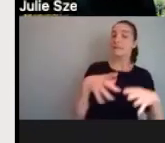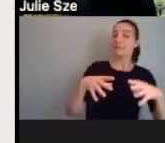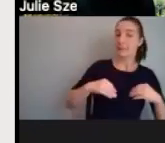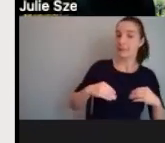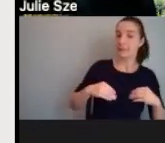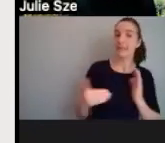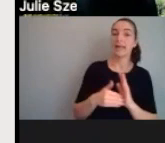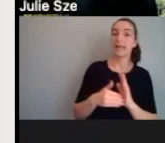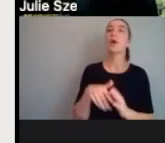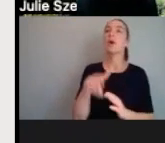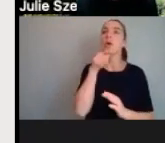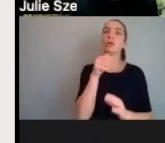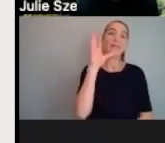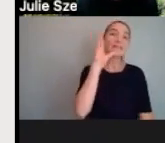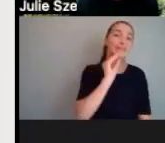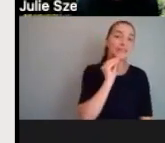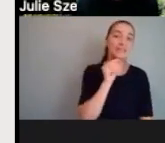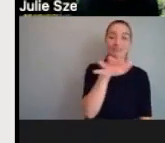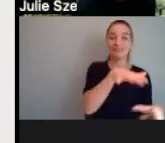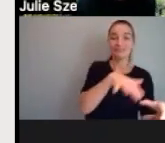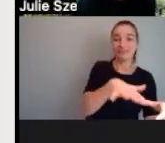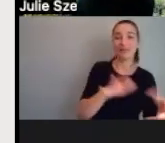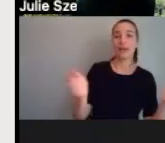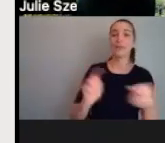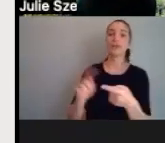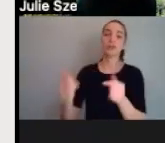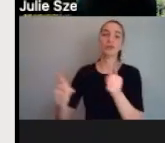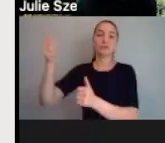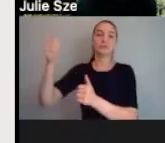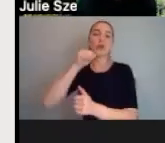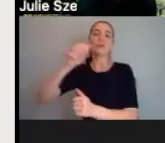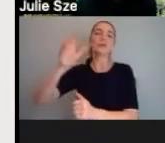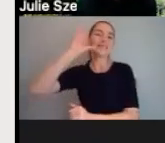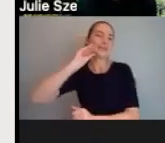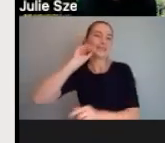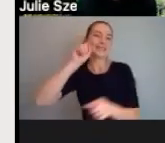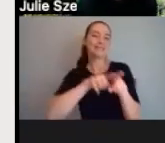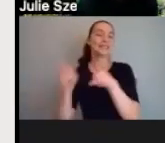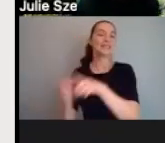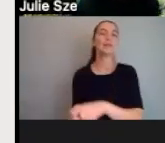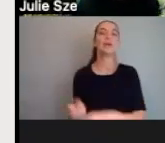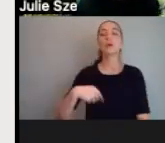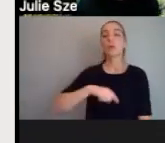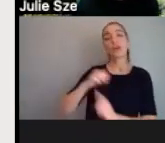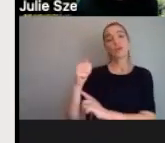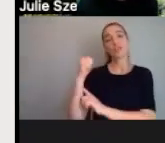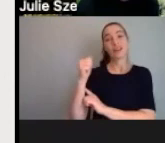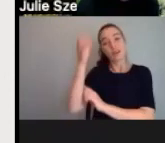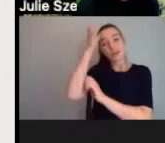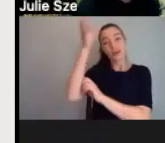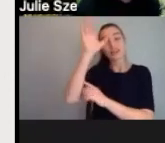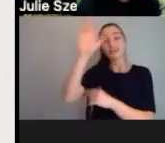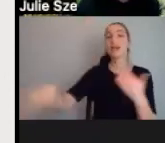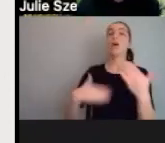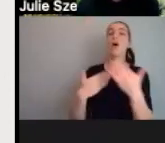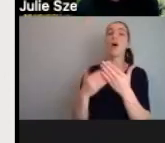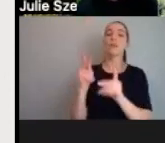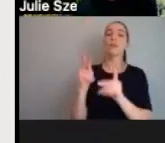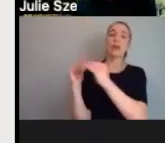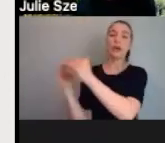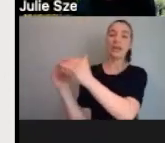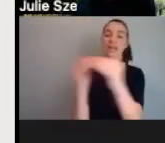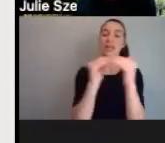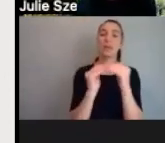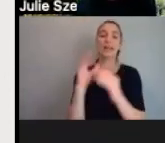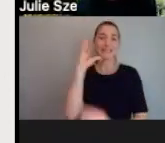or land loss due to rising sea levels and reject these as inevitable or acceptable. And I don't have time to play this right